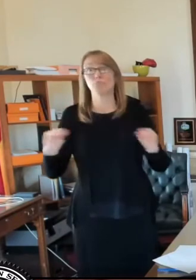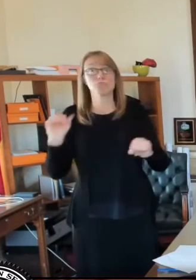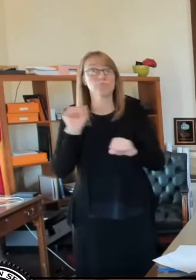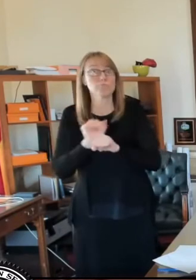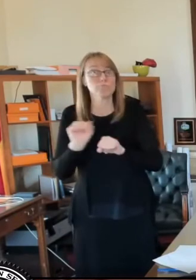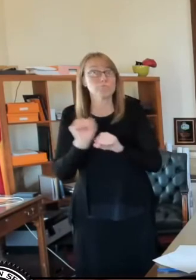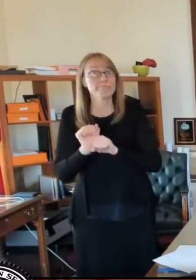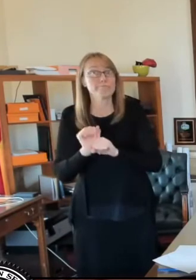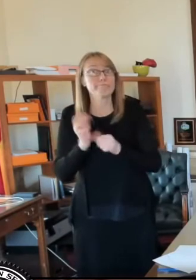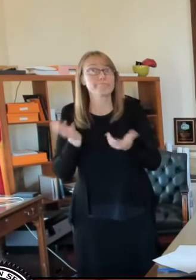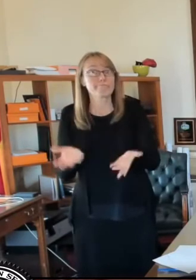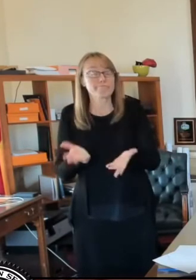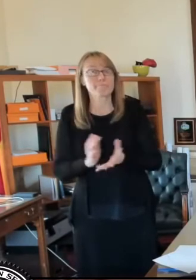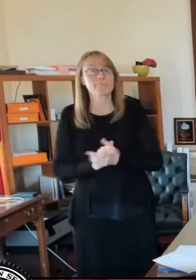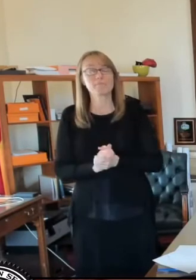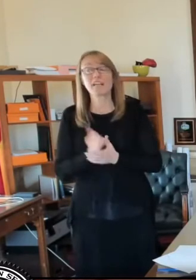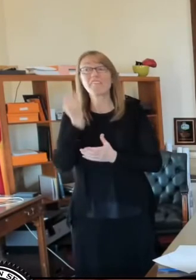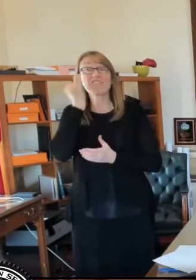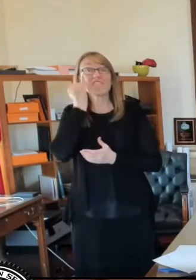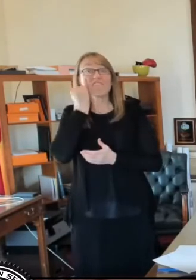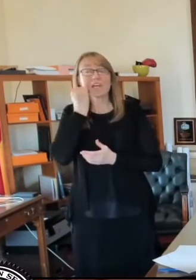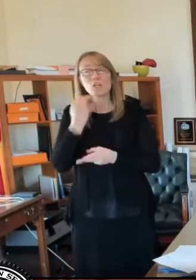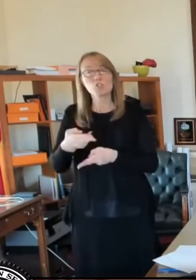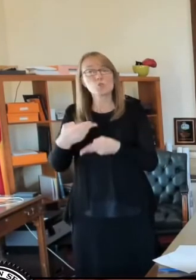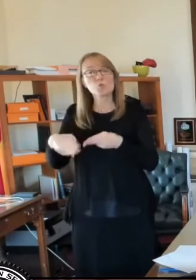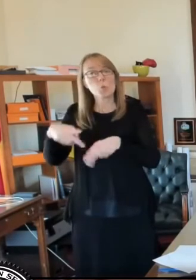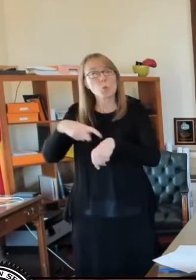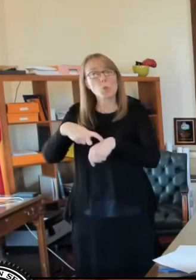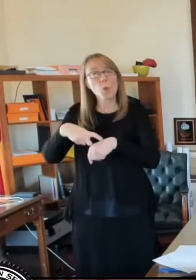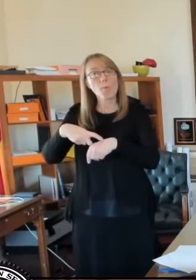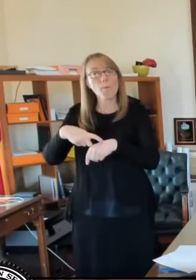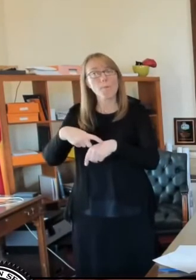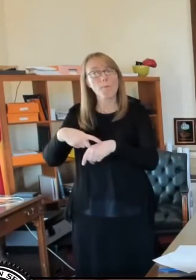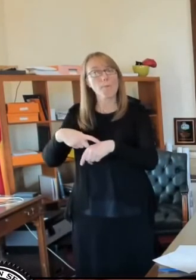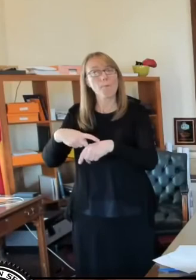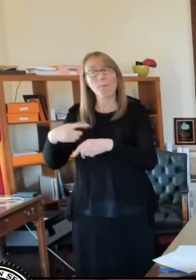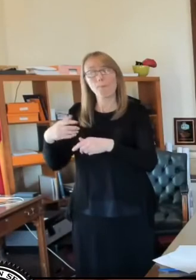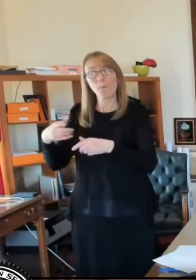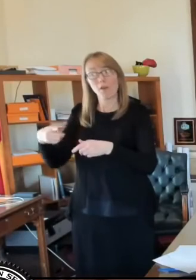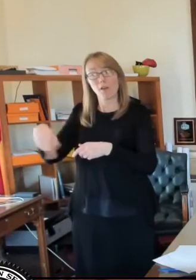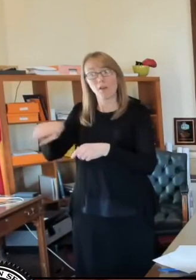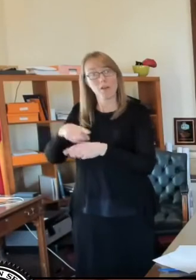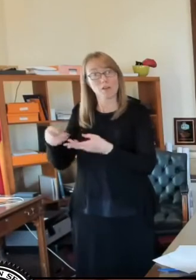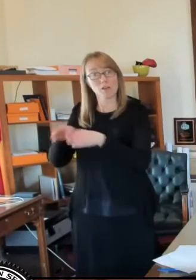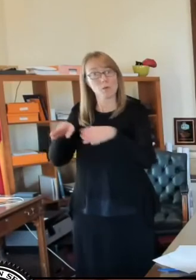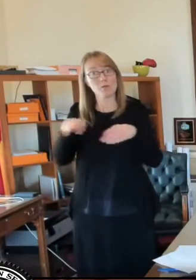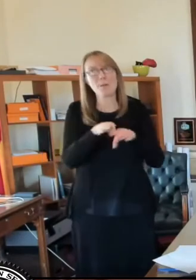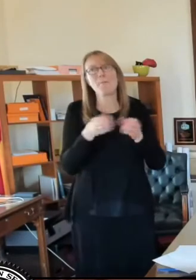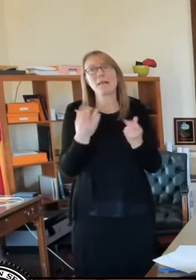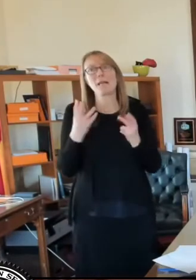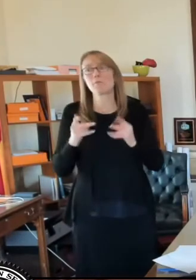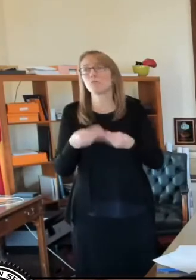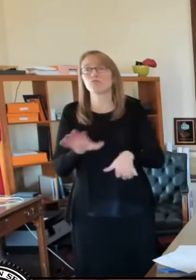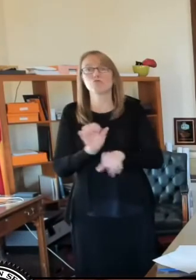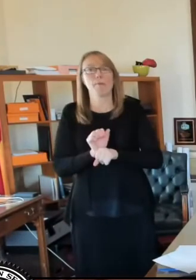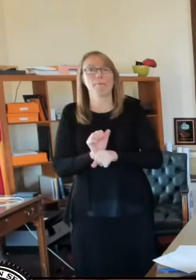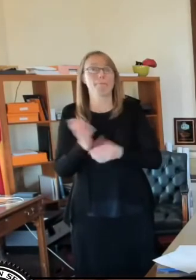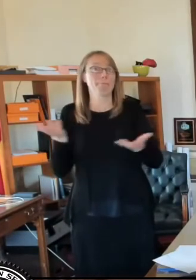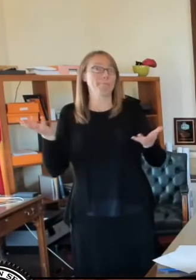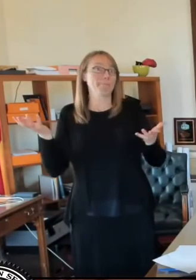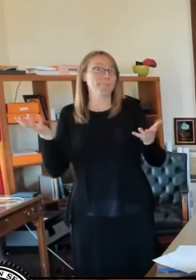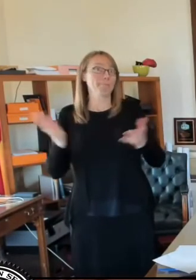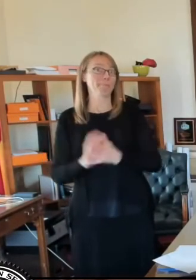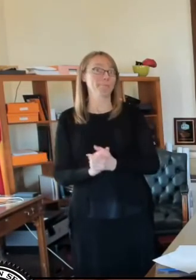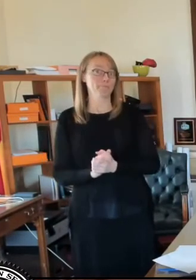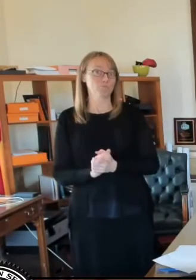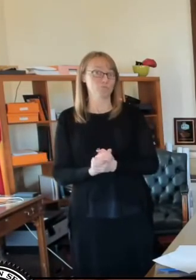If we do a complete shutdown, even for a short period of time, there are a lot of people that are laid off. You know, right now we're waiting